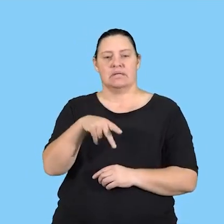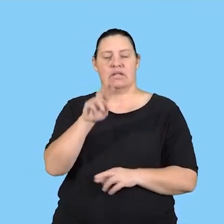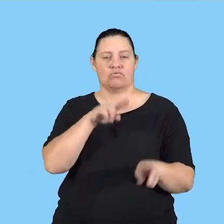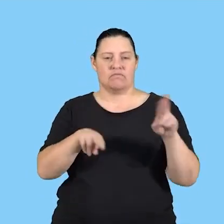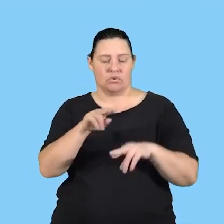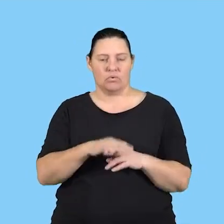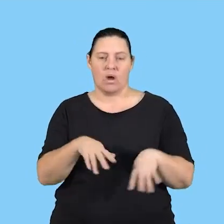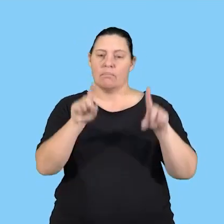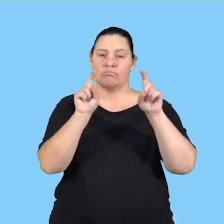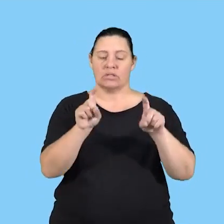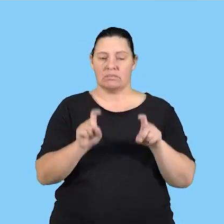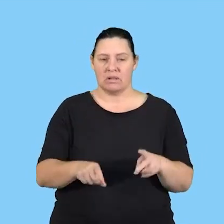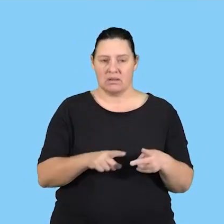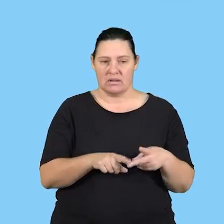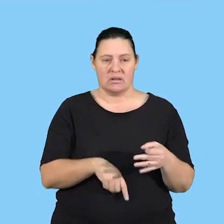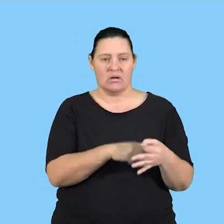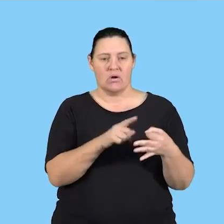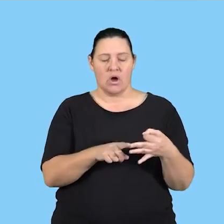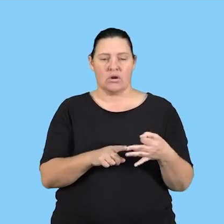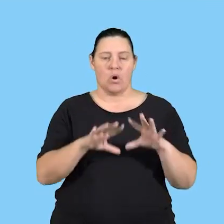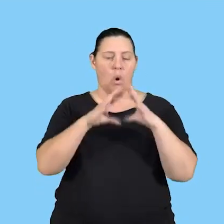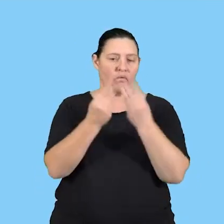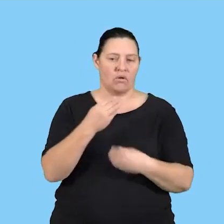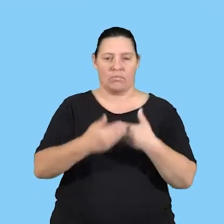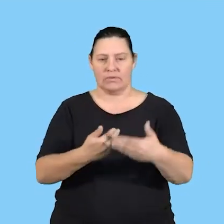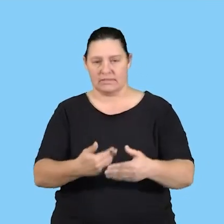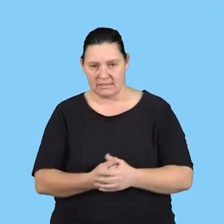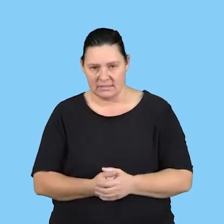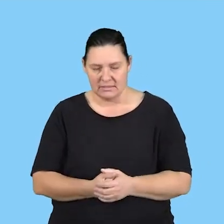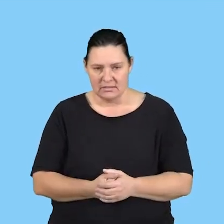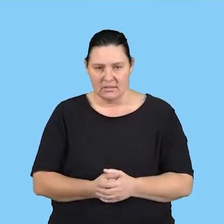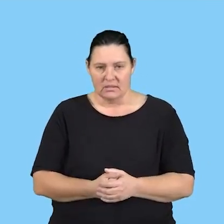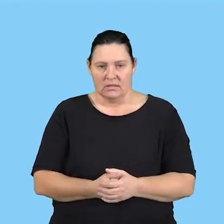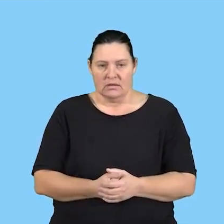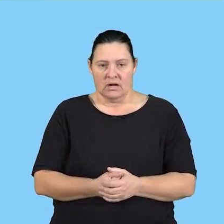the principles, and also the overall process.